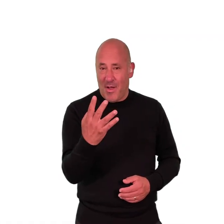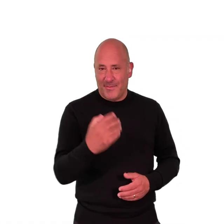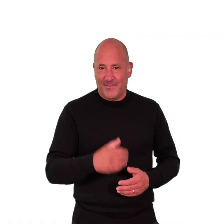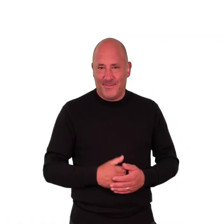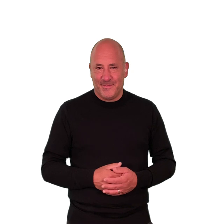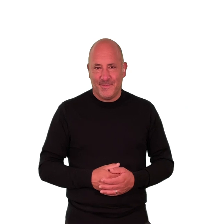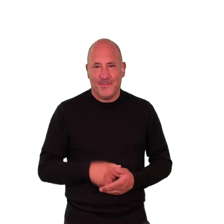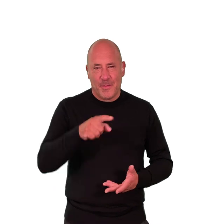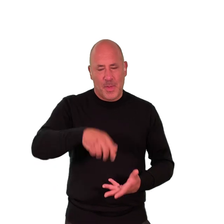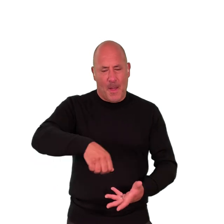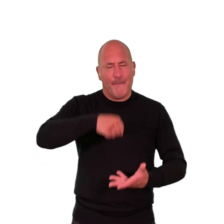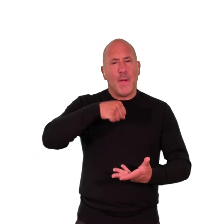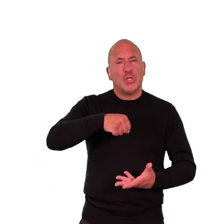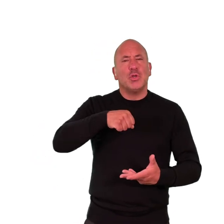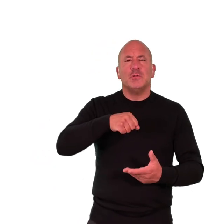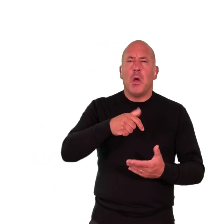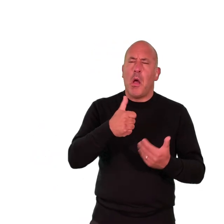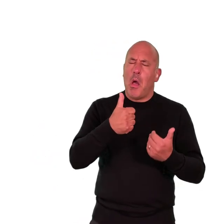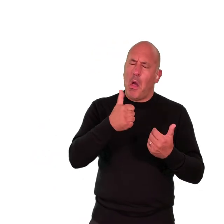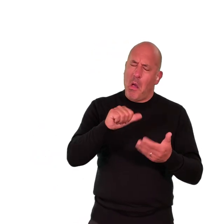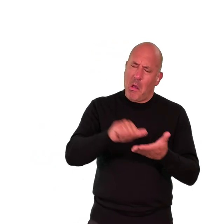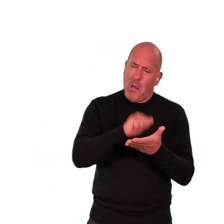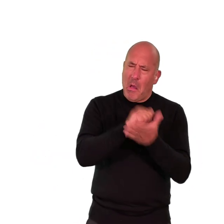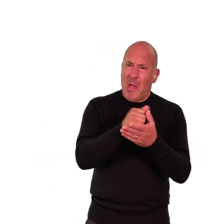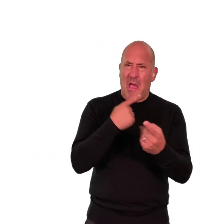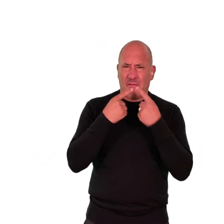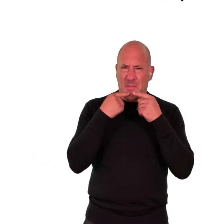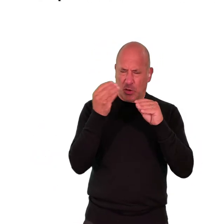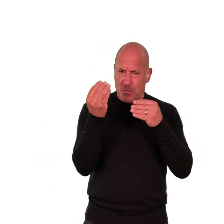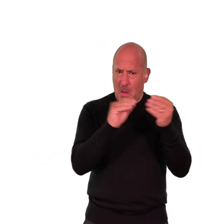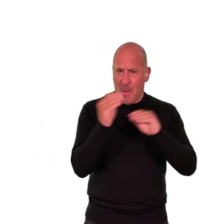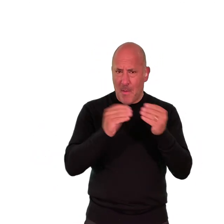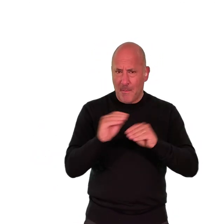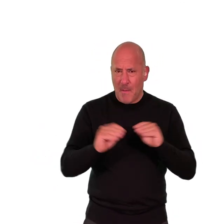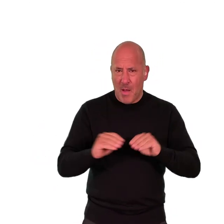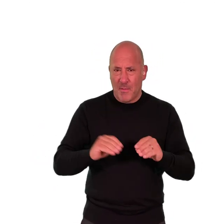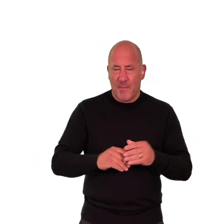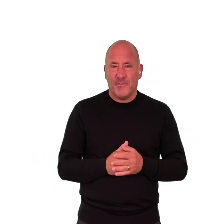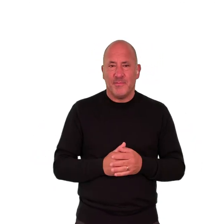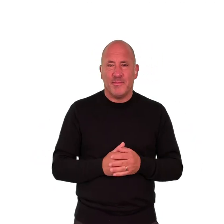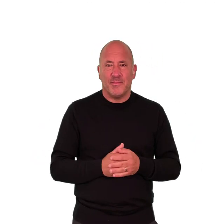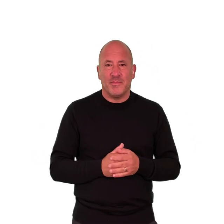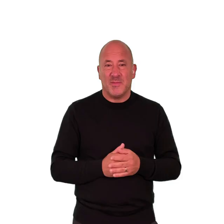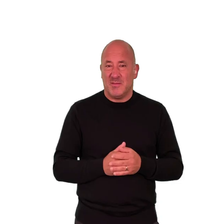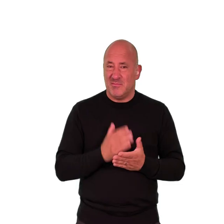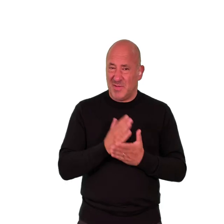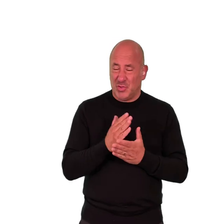Top tip number 4. Make sure that your budget is as detailed as possible.